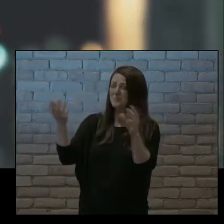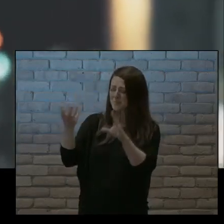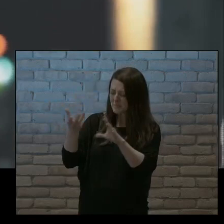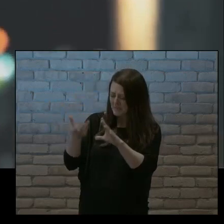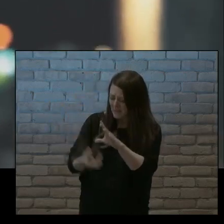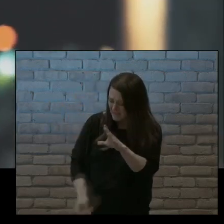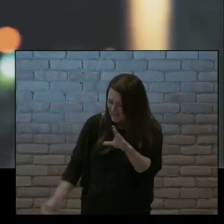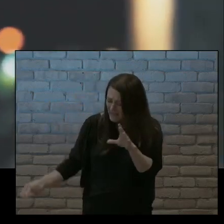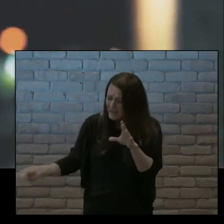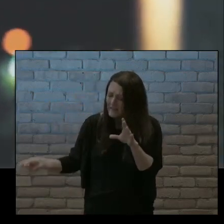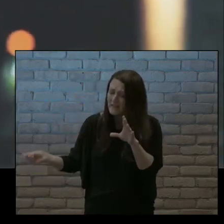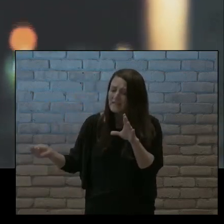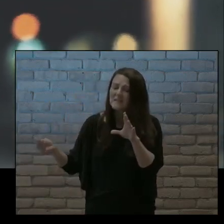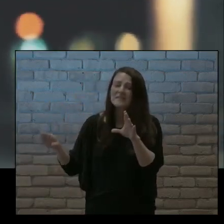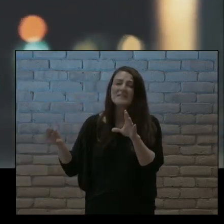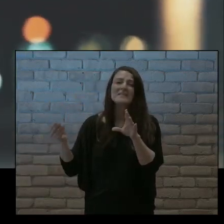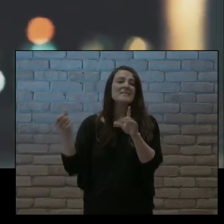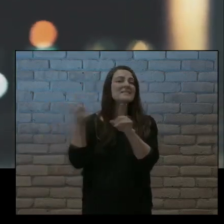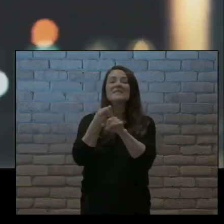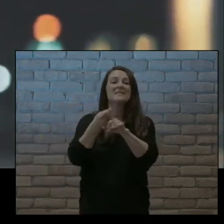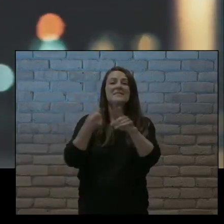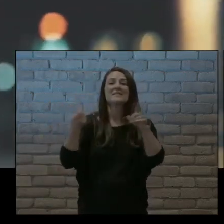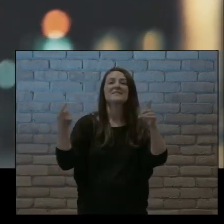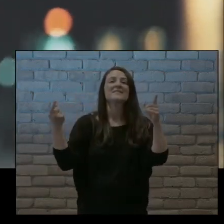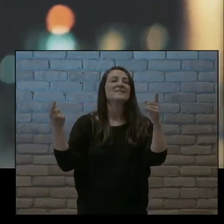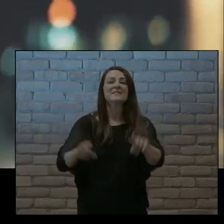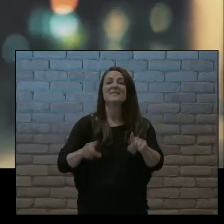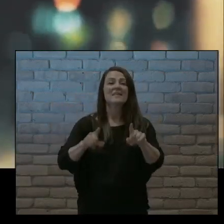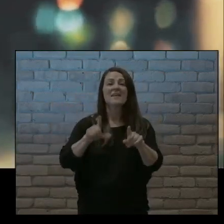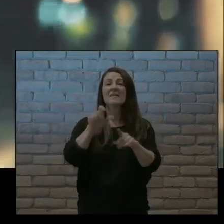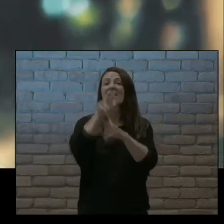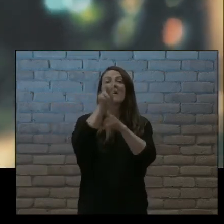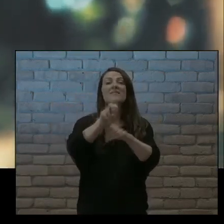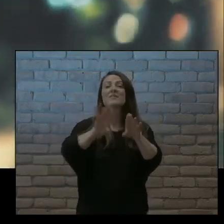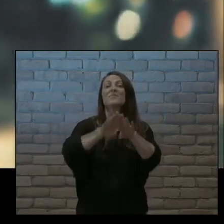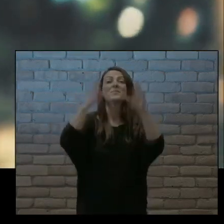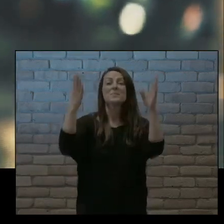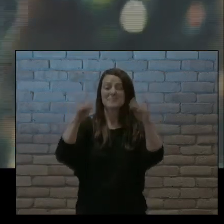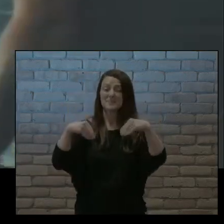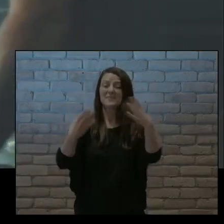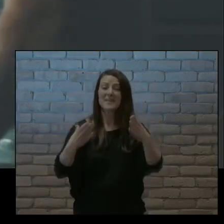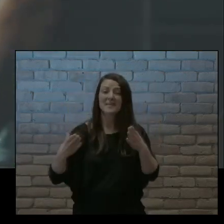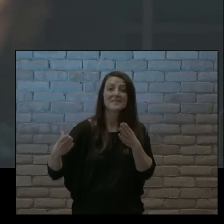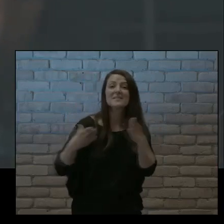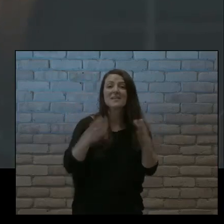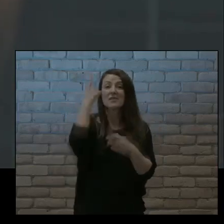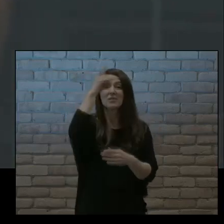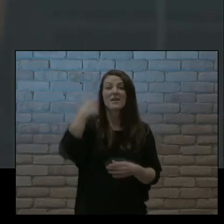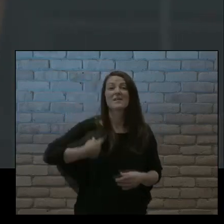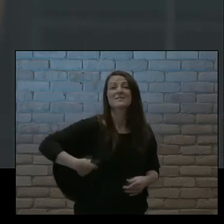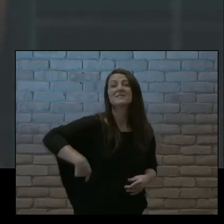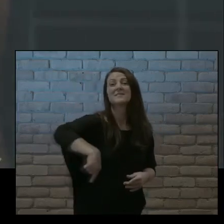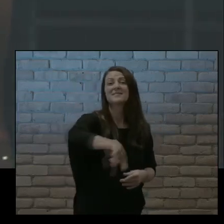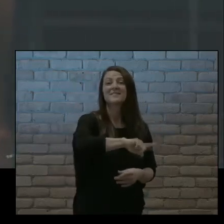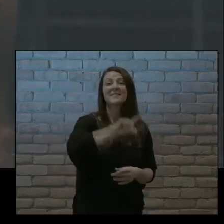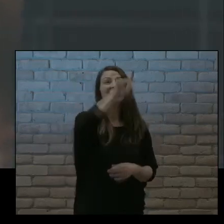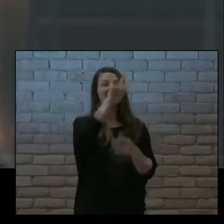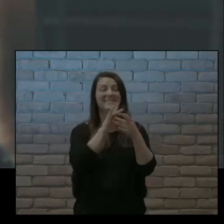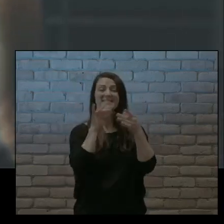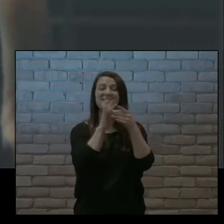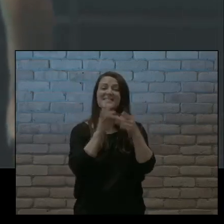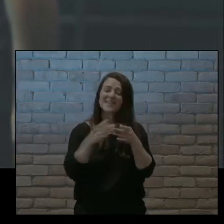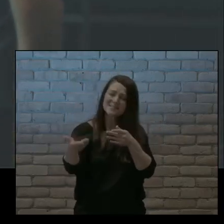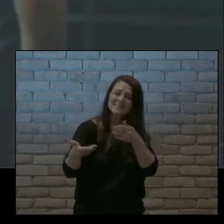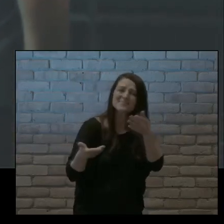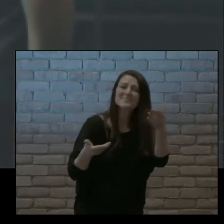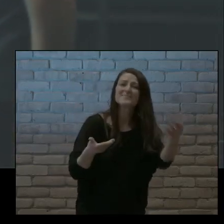lost, love opened the door for us. He said, "Come to